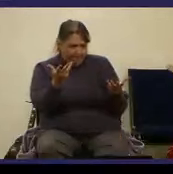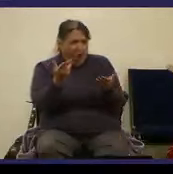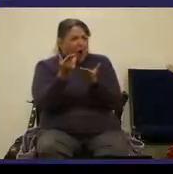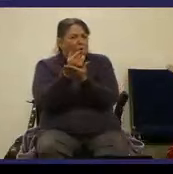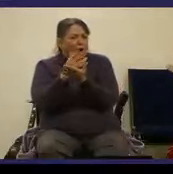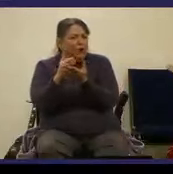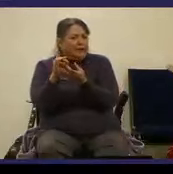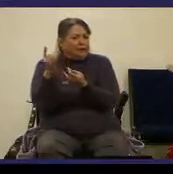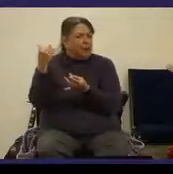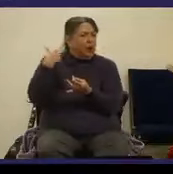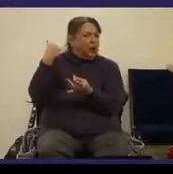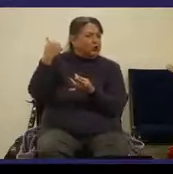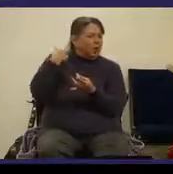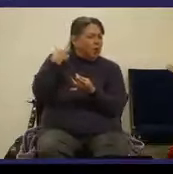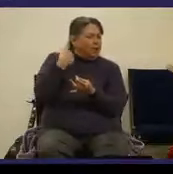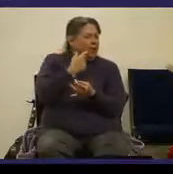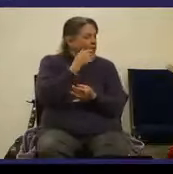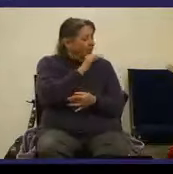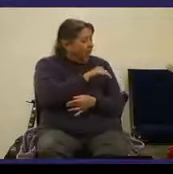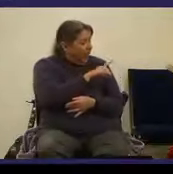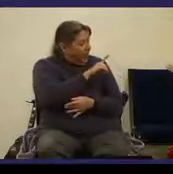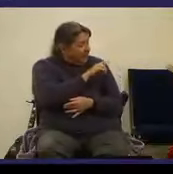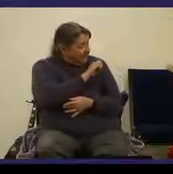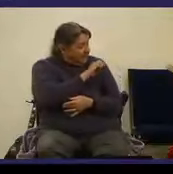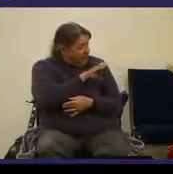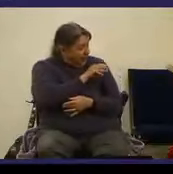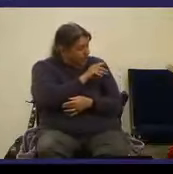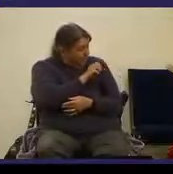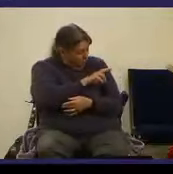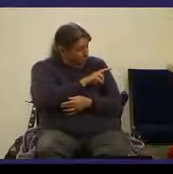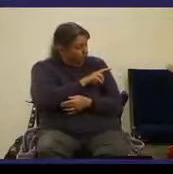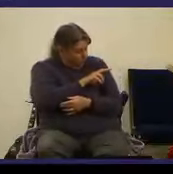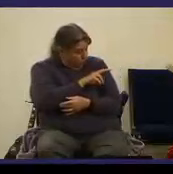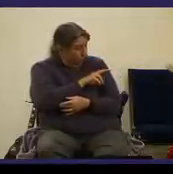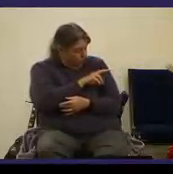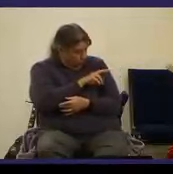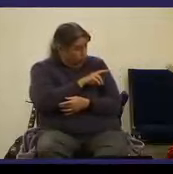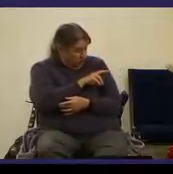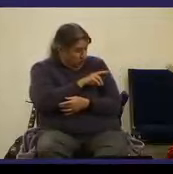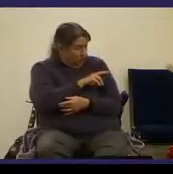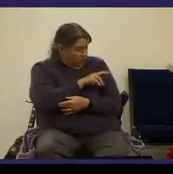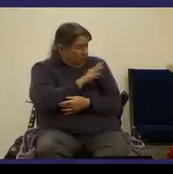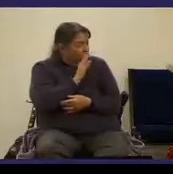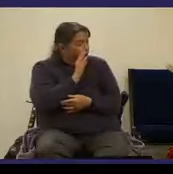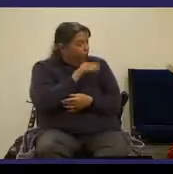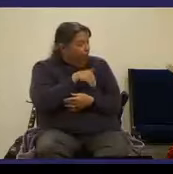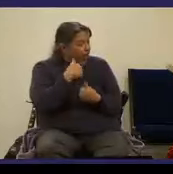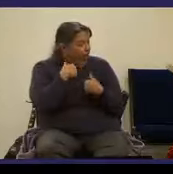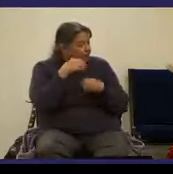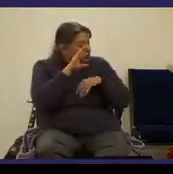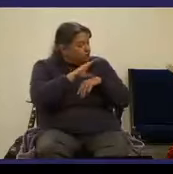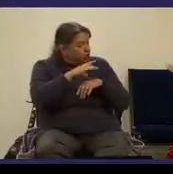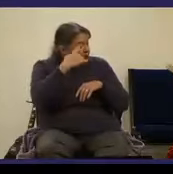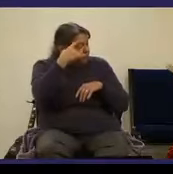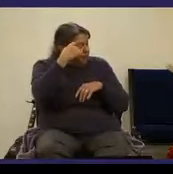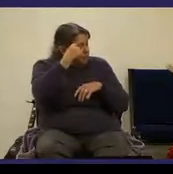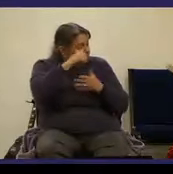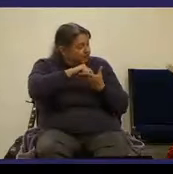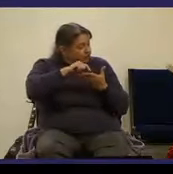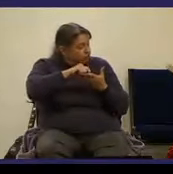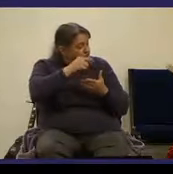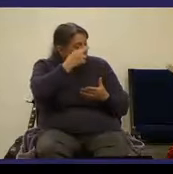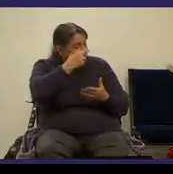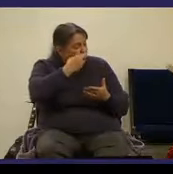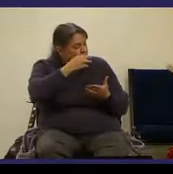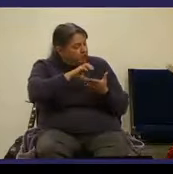memory verse for the month of December. And that's a rarity. He usually gives it to me on the week of. And it was Romans